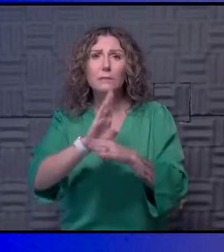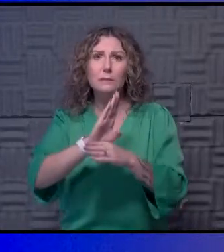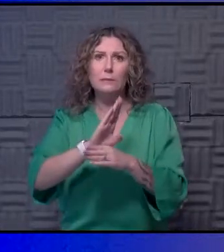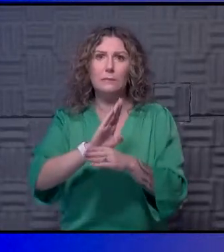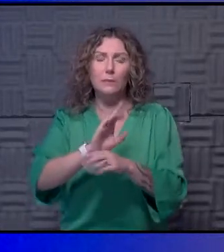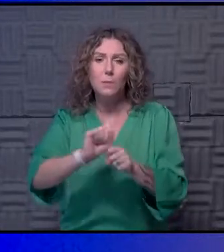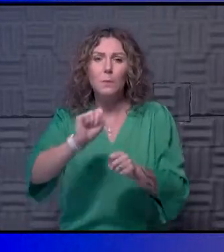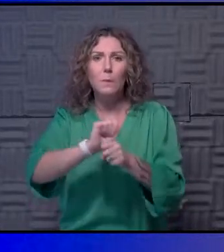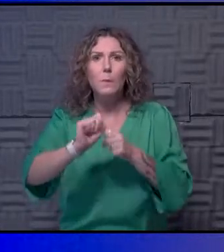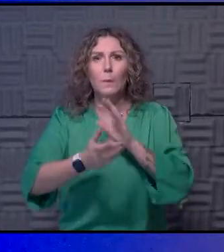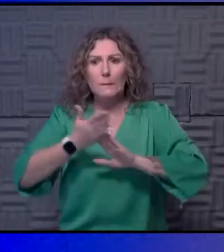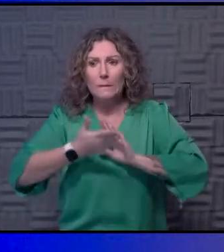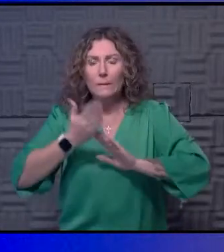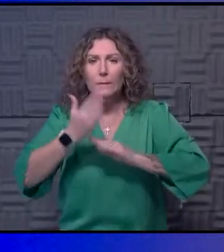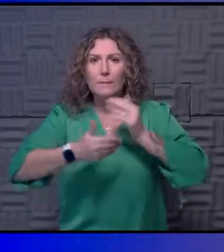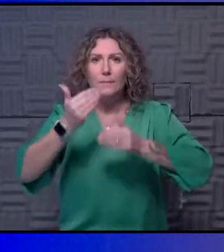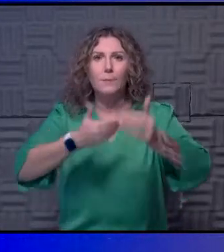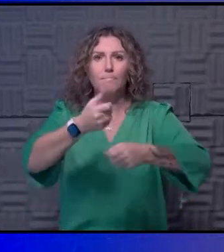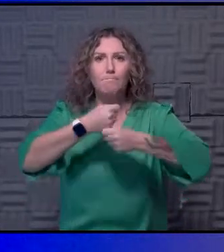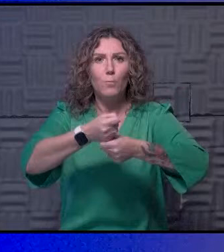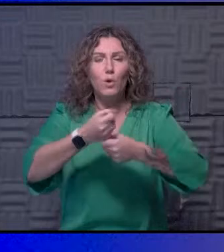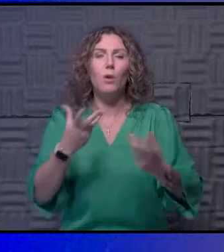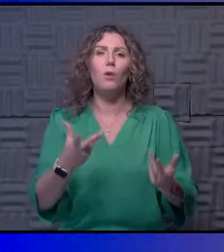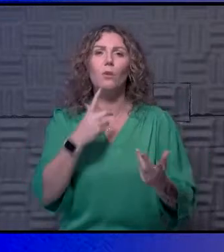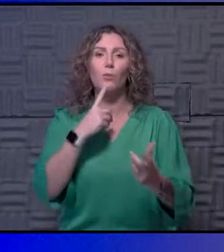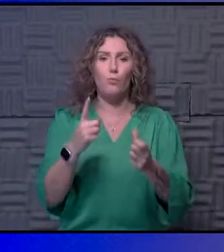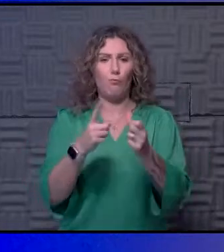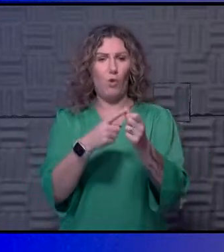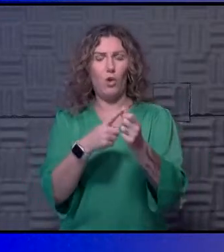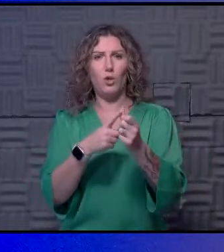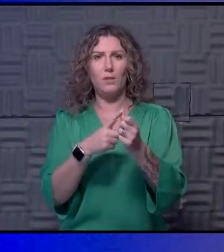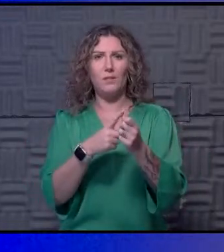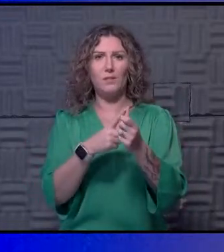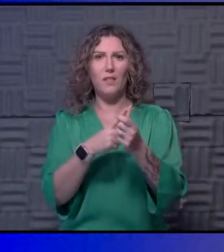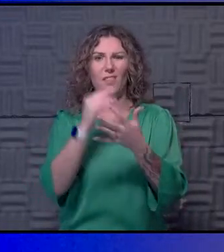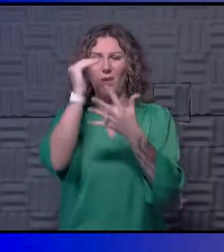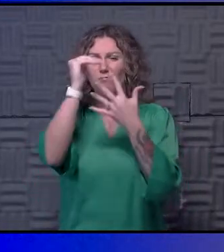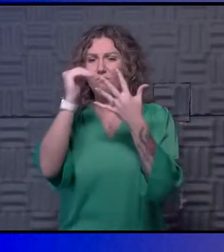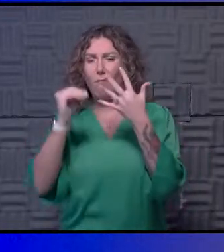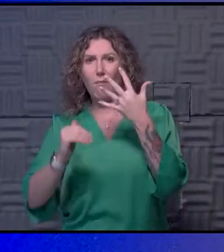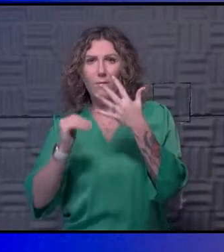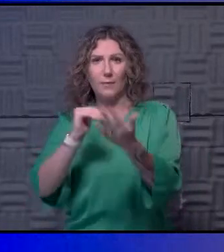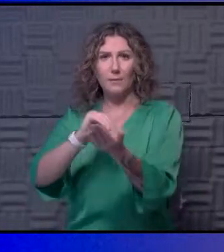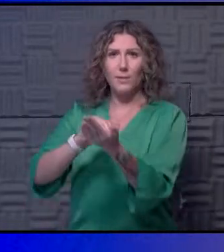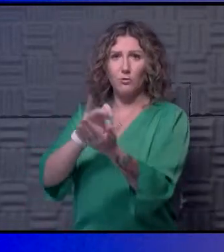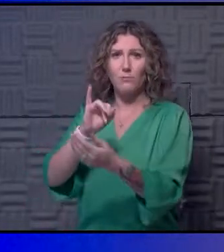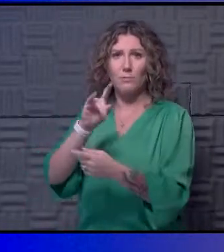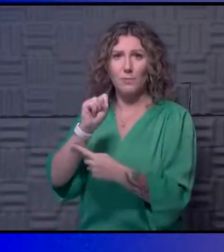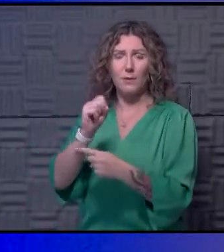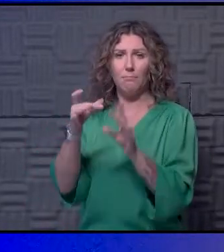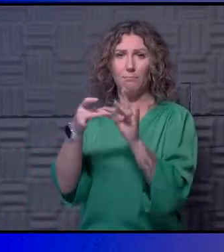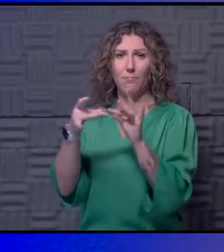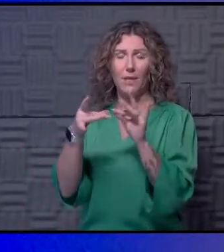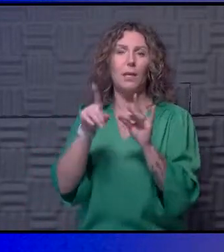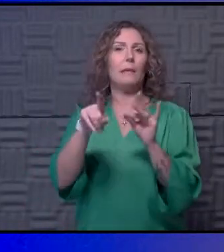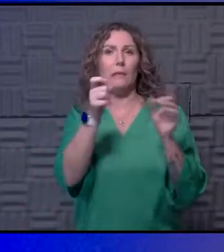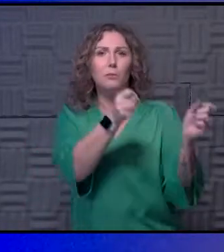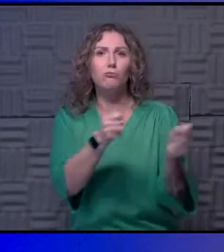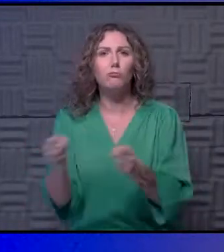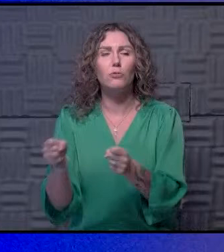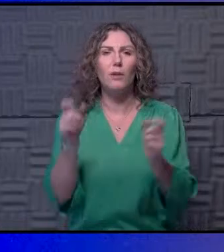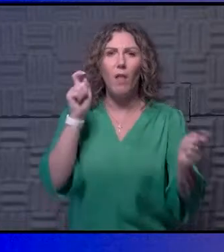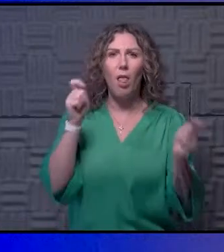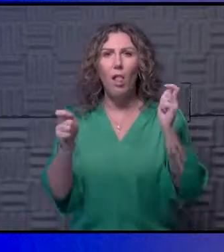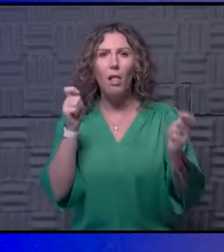So initially on that, even in those first line, those first tiers that Dr. Stites had mentioned, we may have to stratify there as